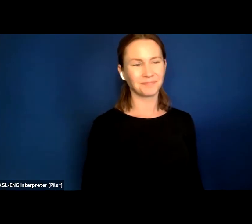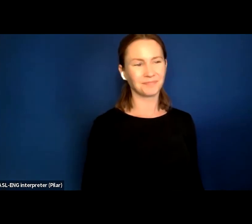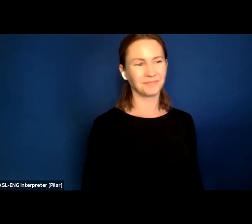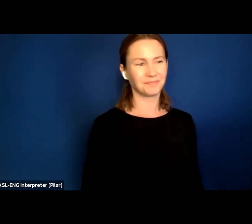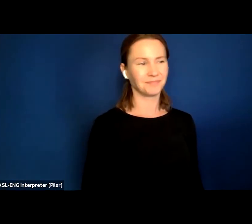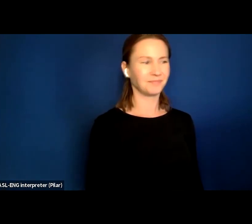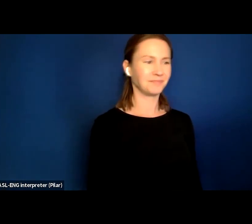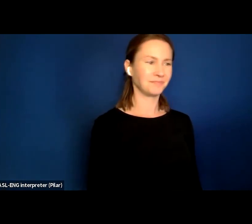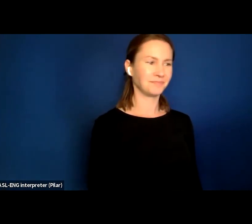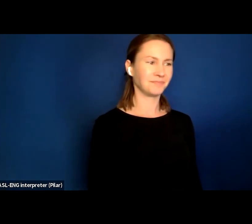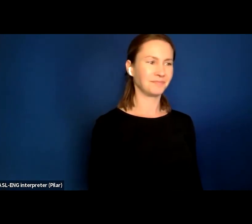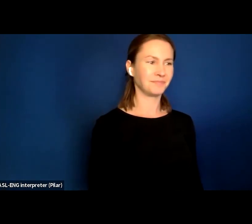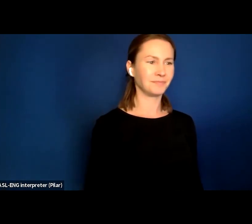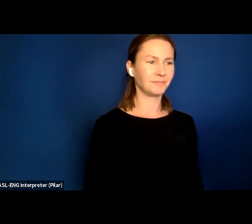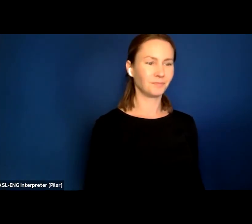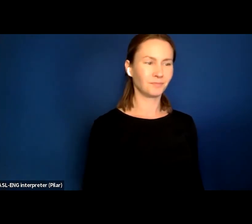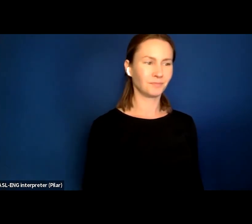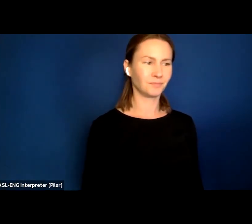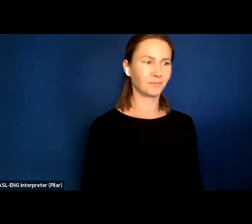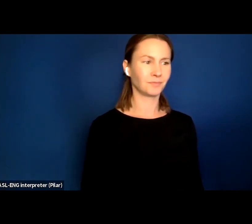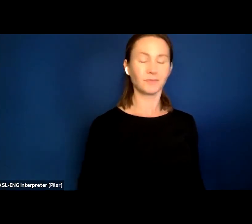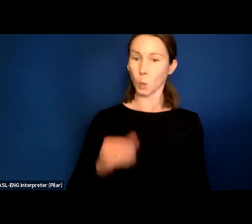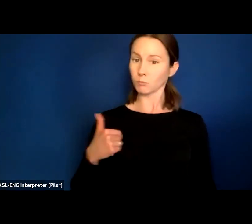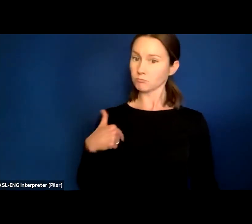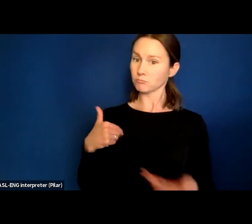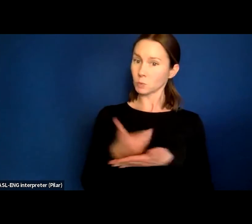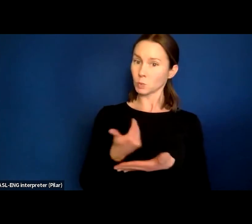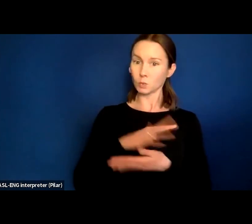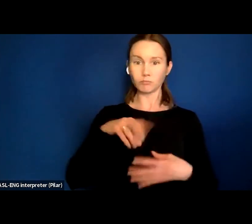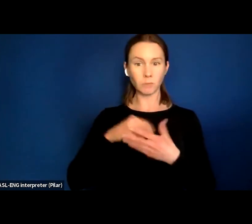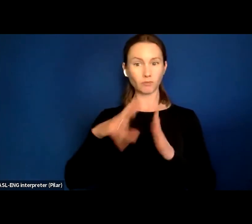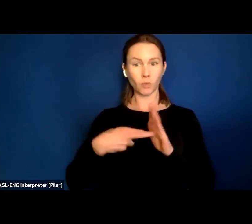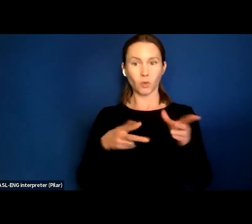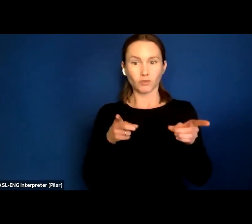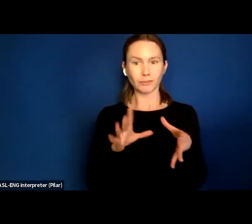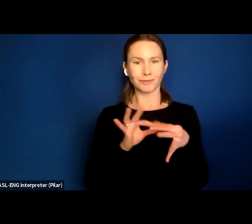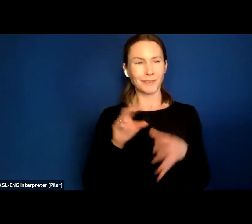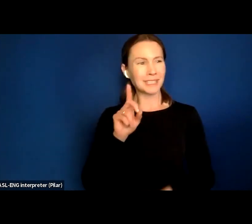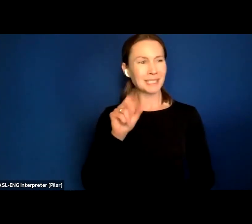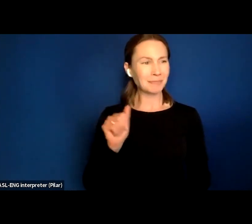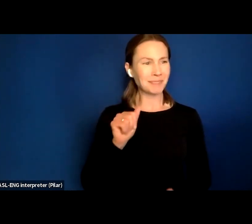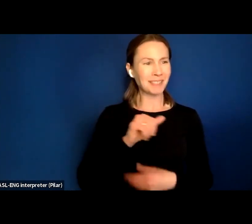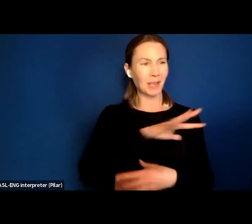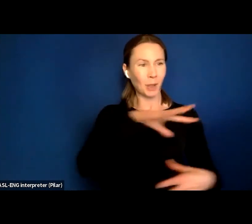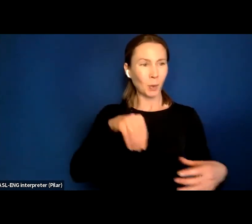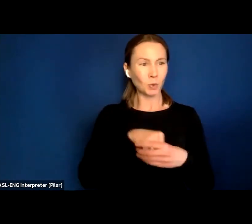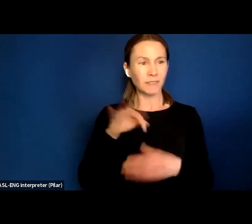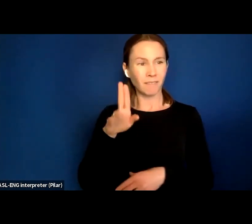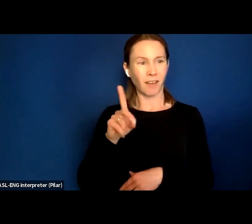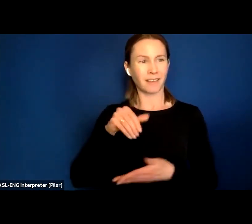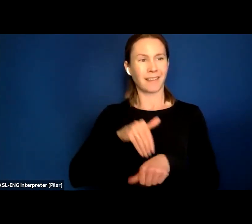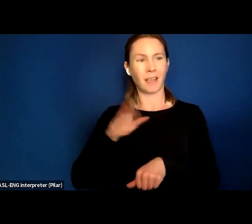So, although I am new to this role as the director of the Disability Inclusion Fund at Borealis